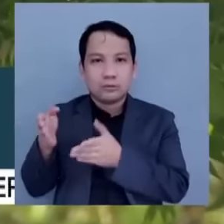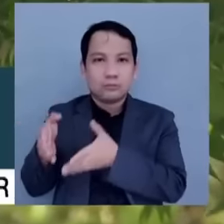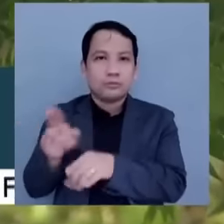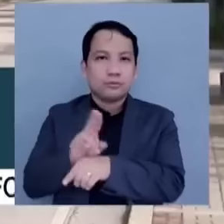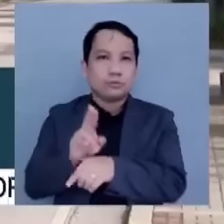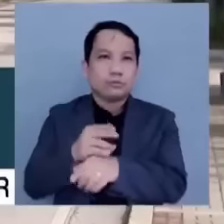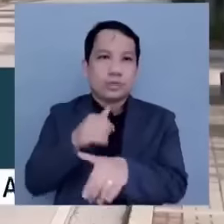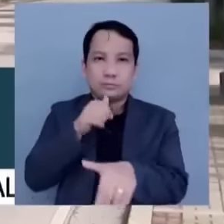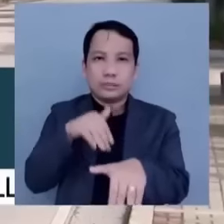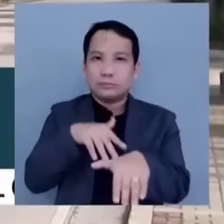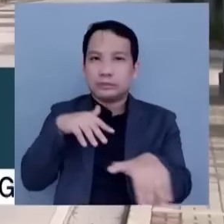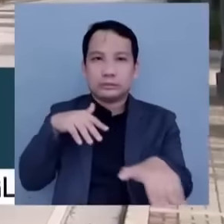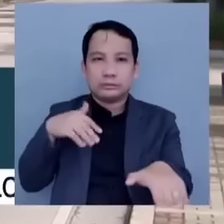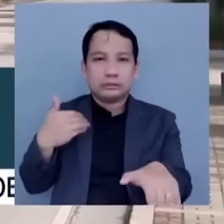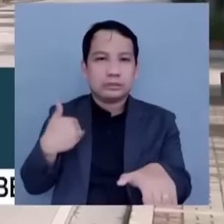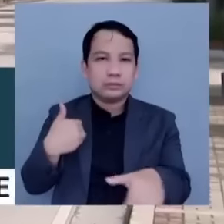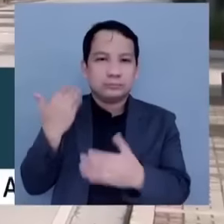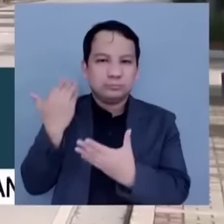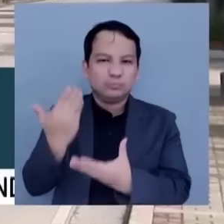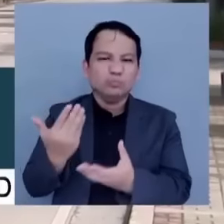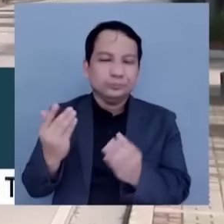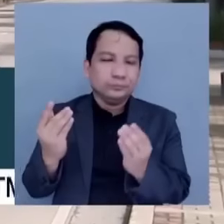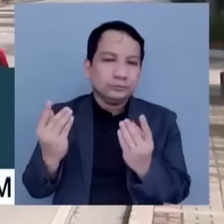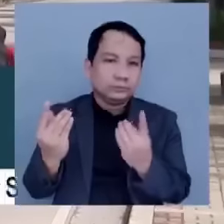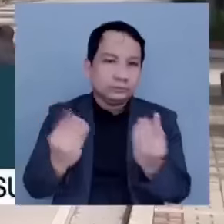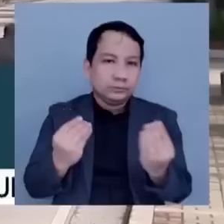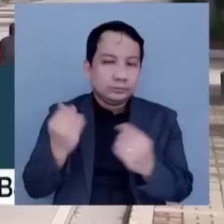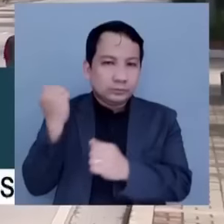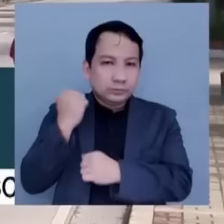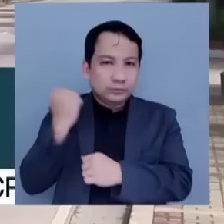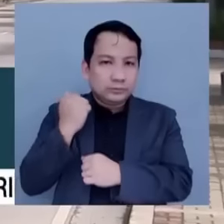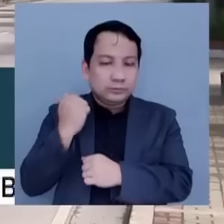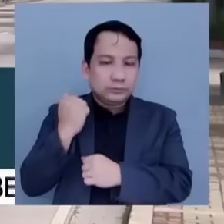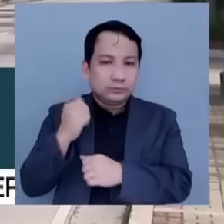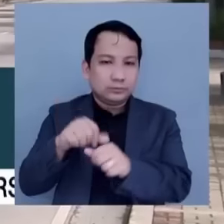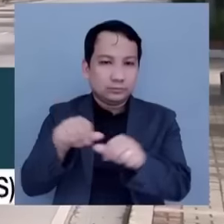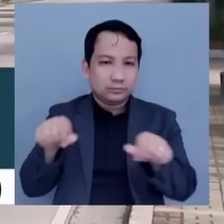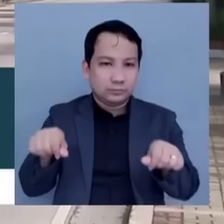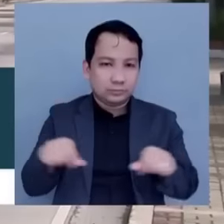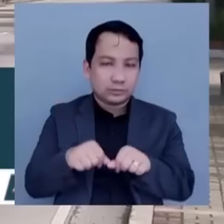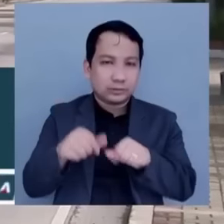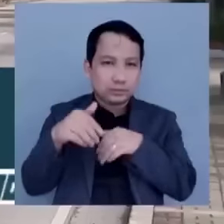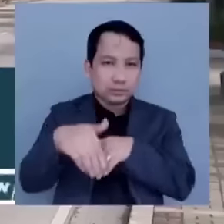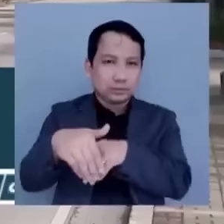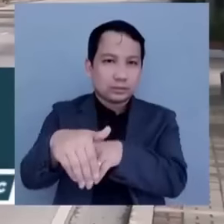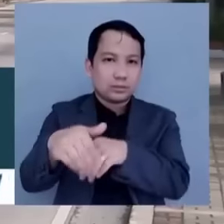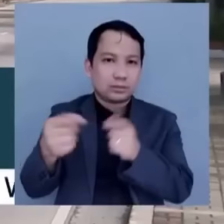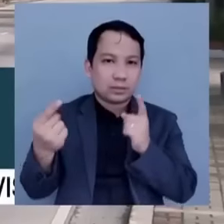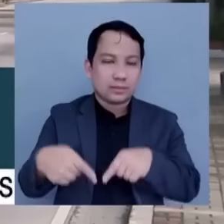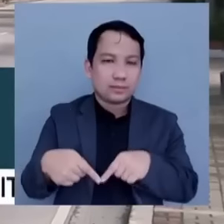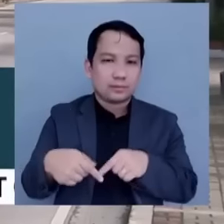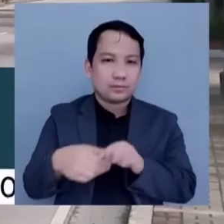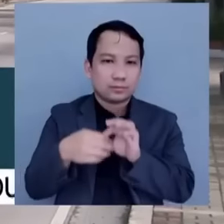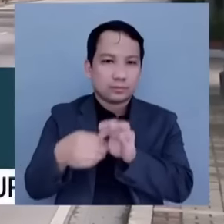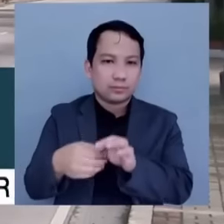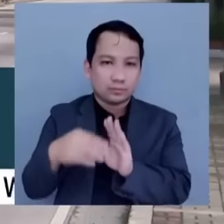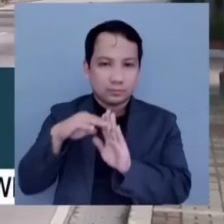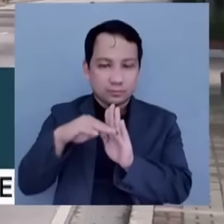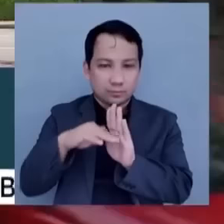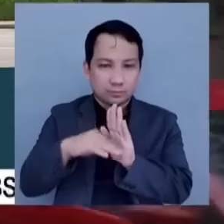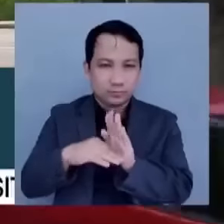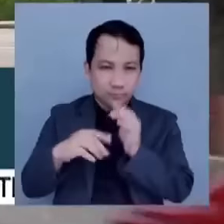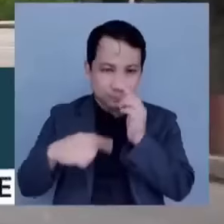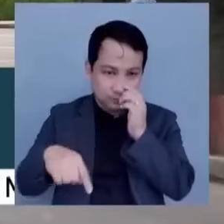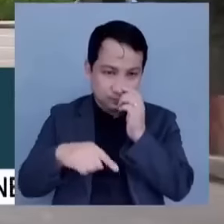heavy traffic, which will be expected in the area where the parade will happen. They released a list of these alternate routes